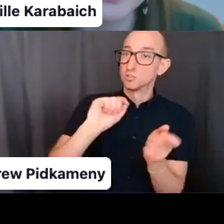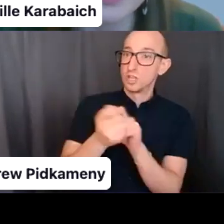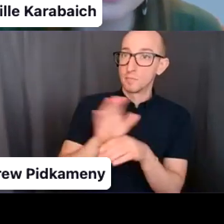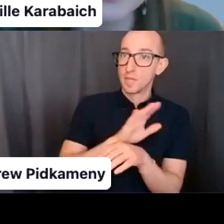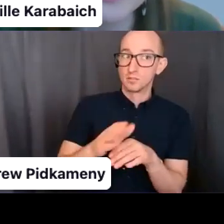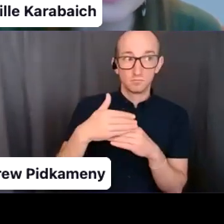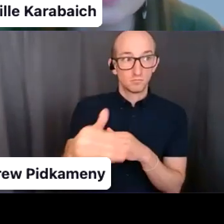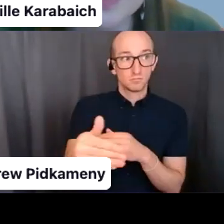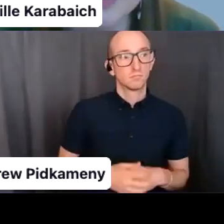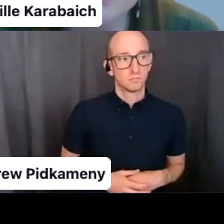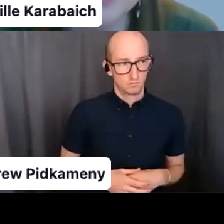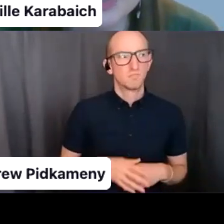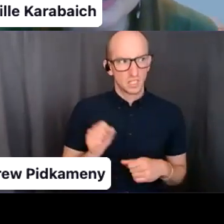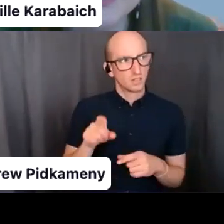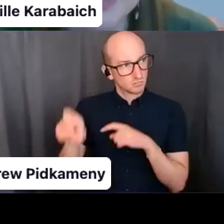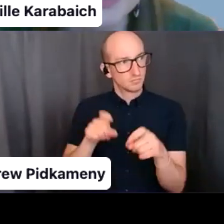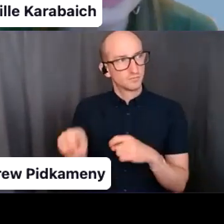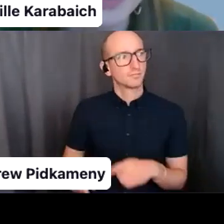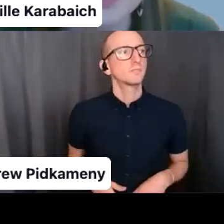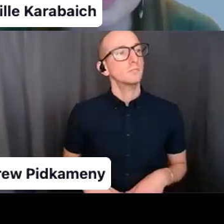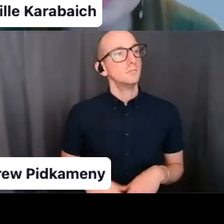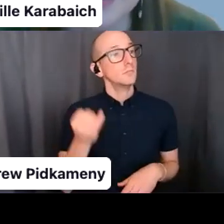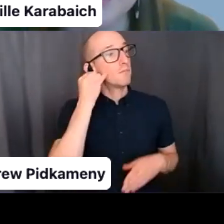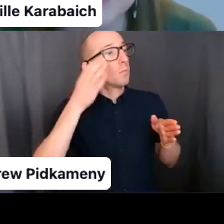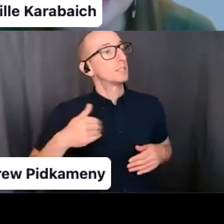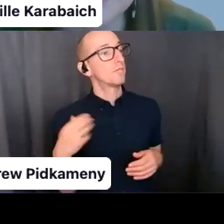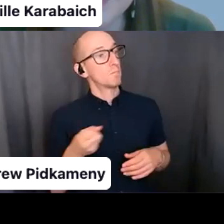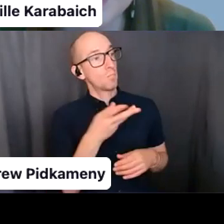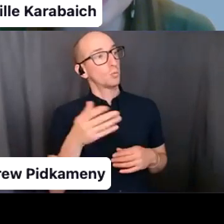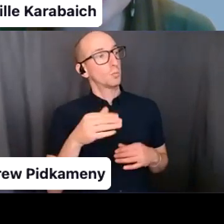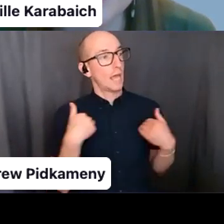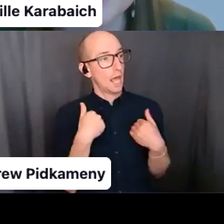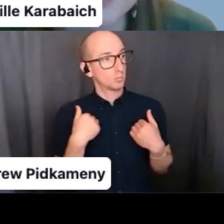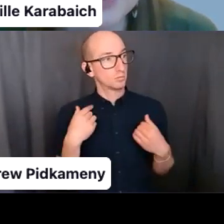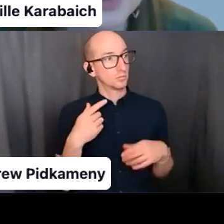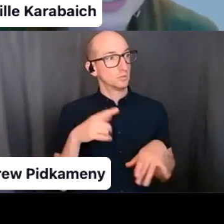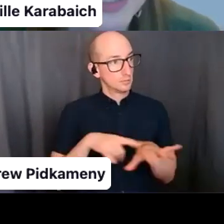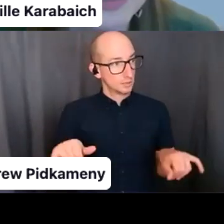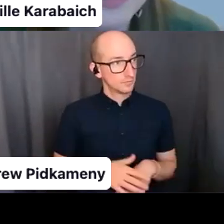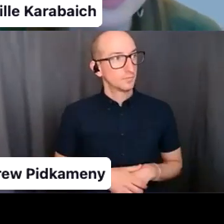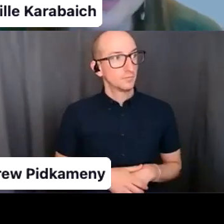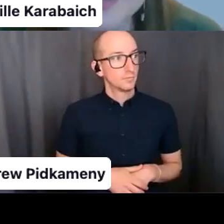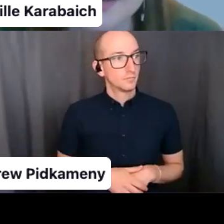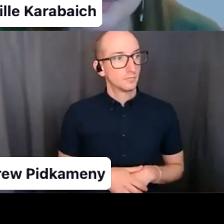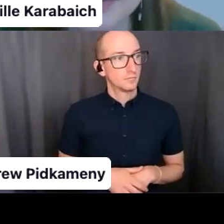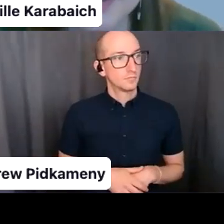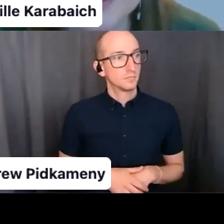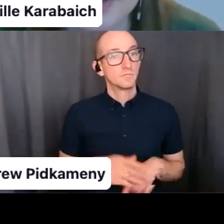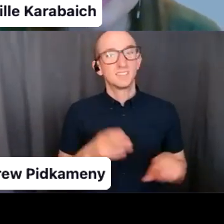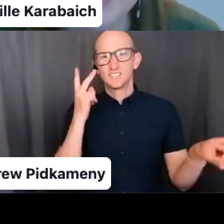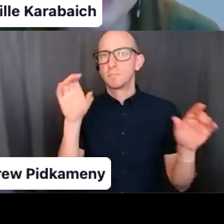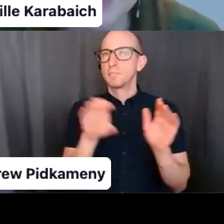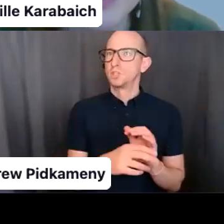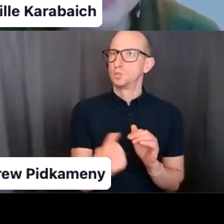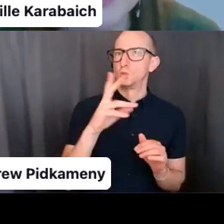Multiple animals. So we have an image here of 2 dogs tied up on the patio of a cafe while their owner is presumably eating at the table that's just